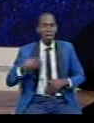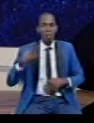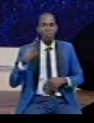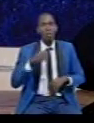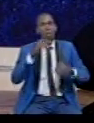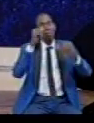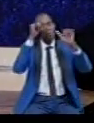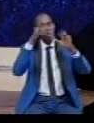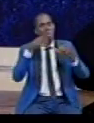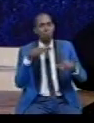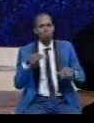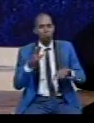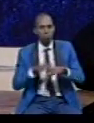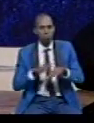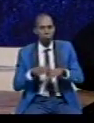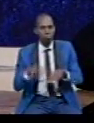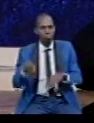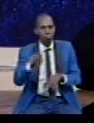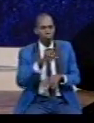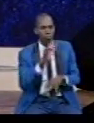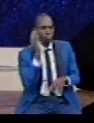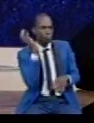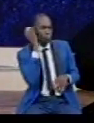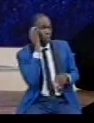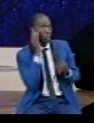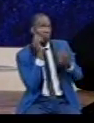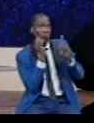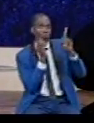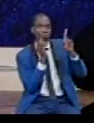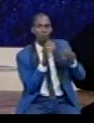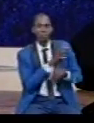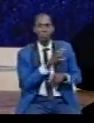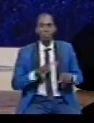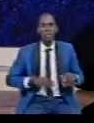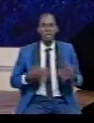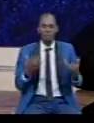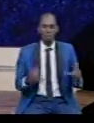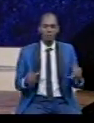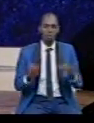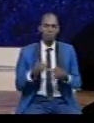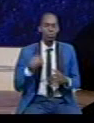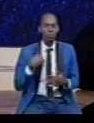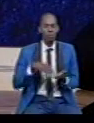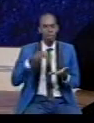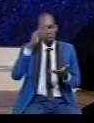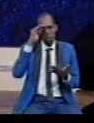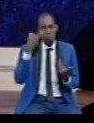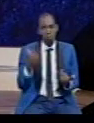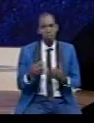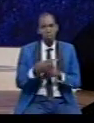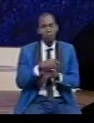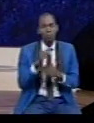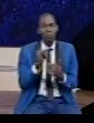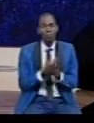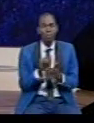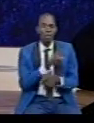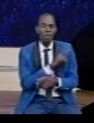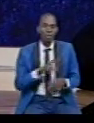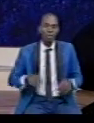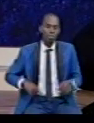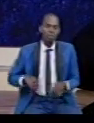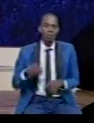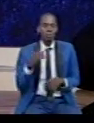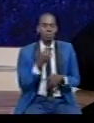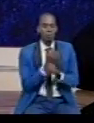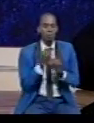"Hear ye him." Today, we're told again that as the Lord, the Son, a Christ,